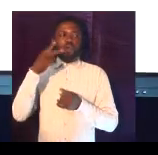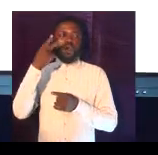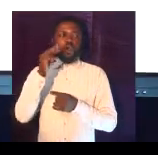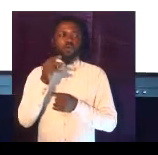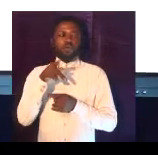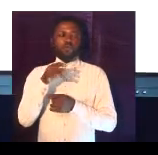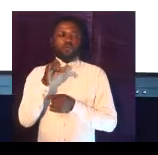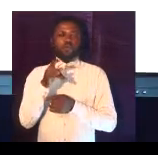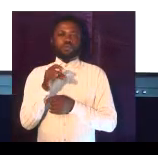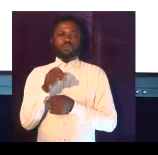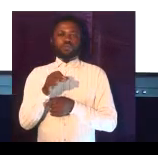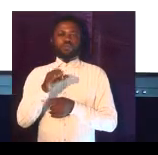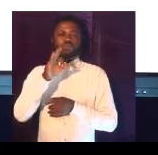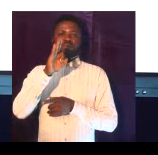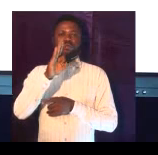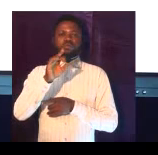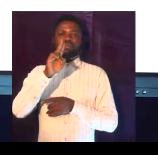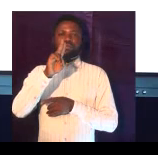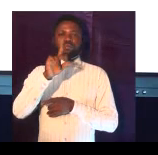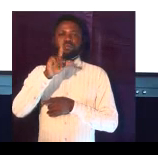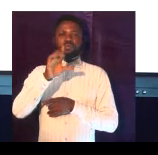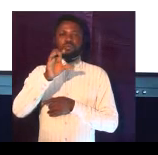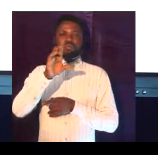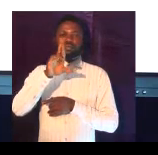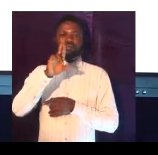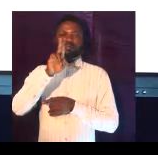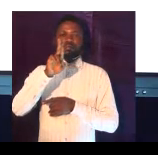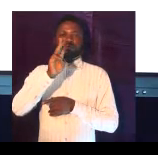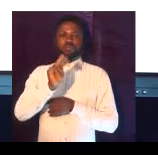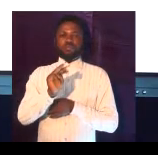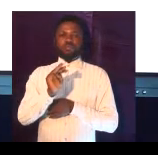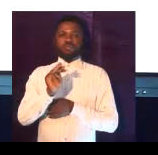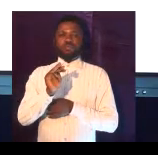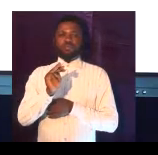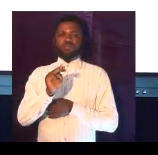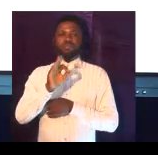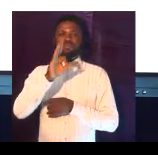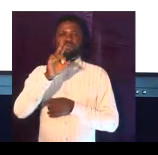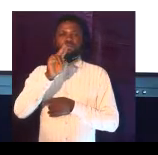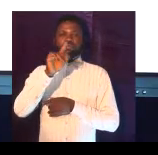Now to Uncle Popo's class. Fulcrum.